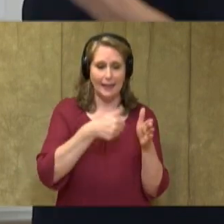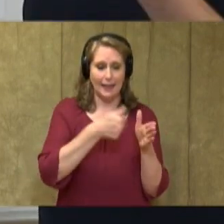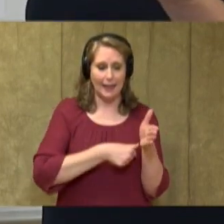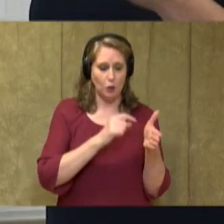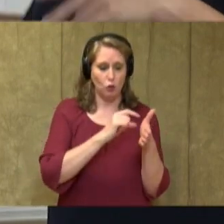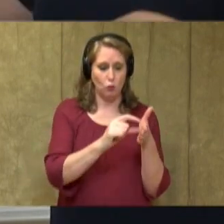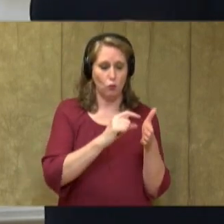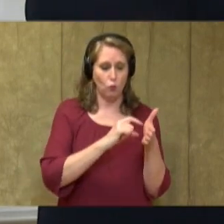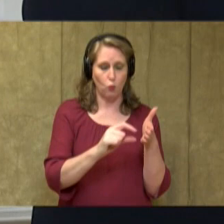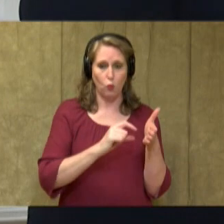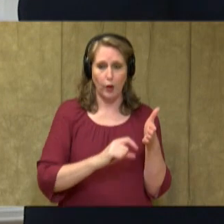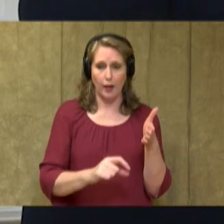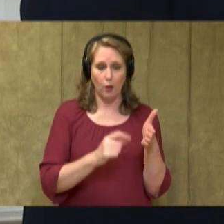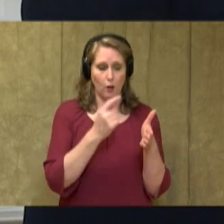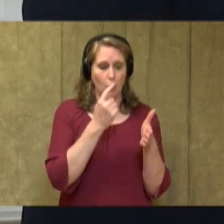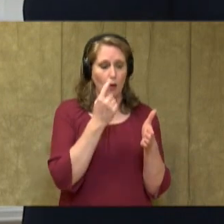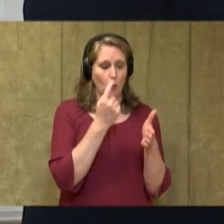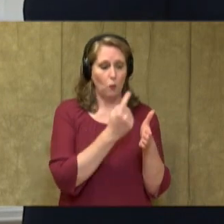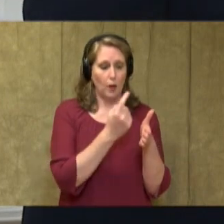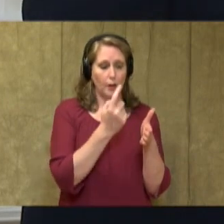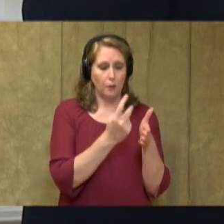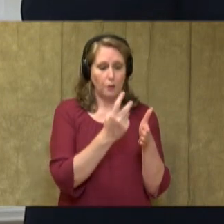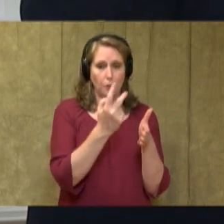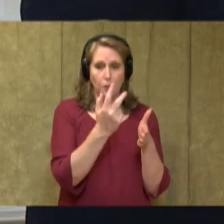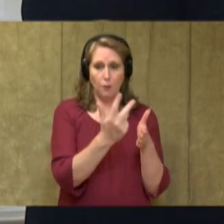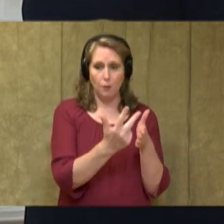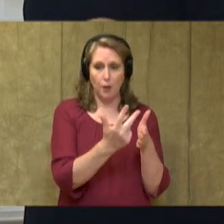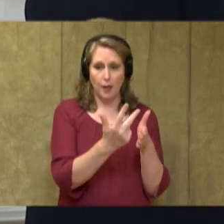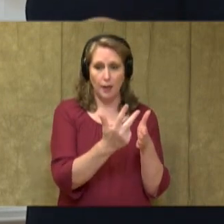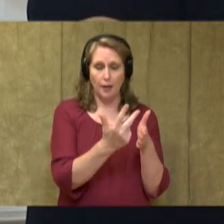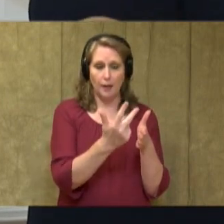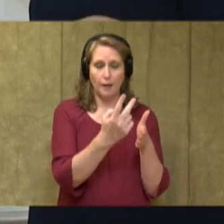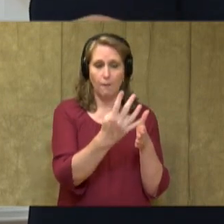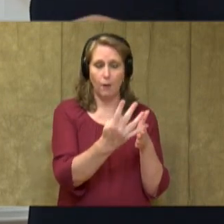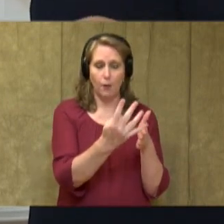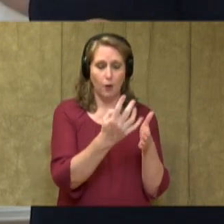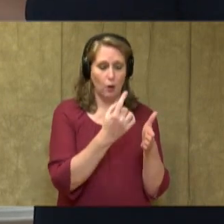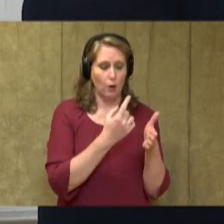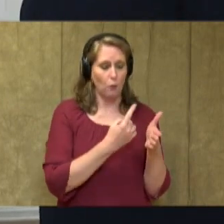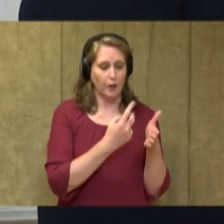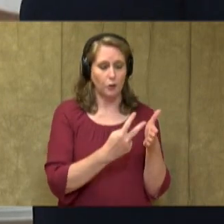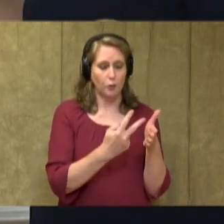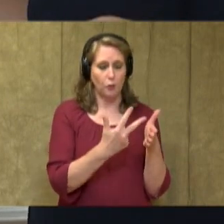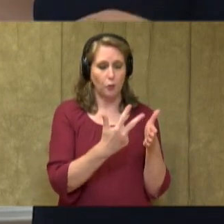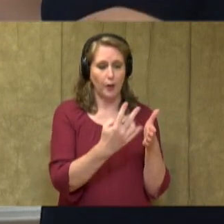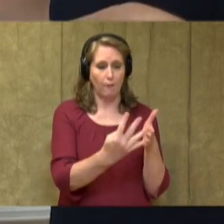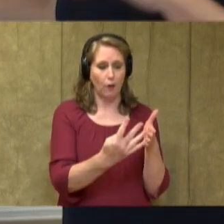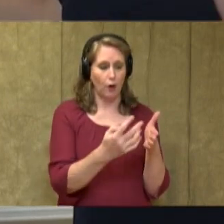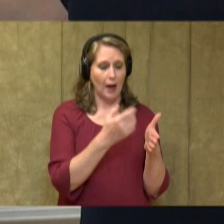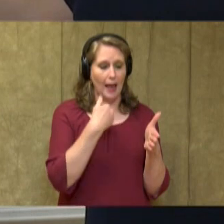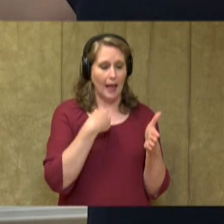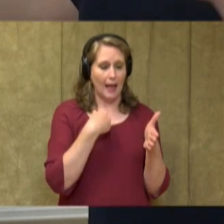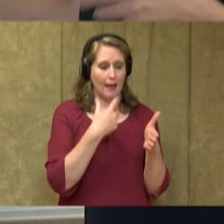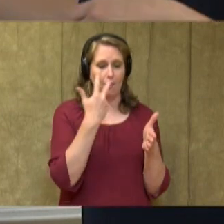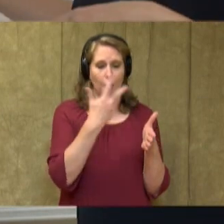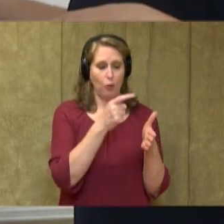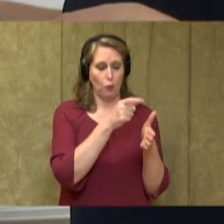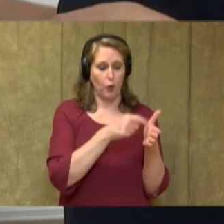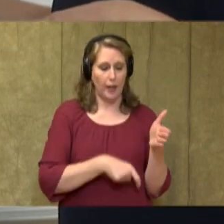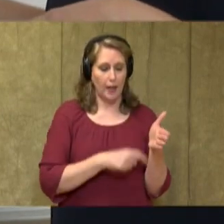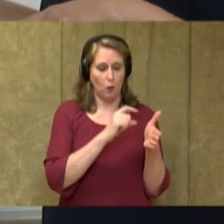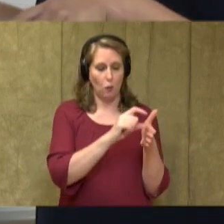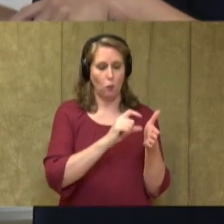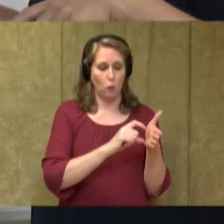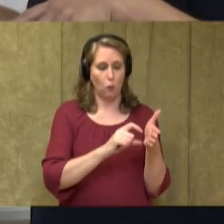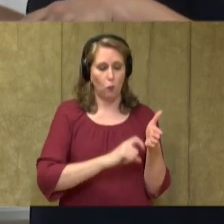row. Well, I can count how many are in each row. 1, 2, 3, 4. So I have 3 rows